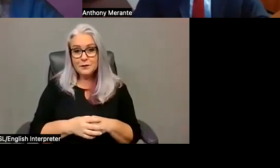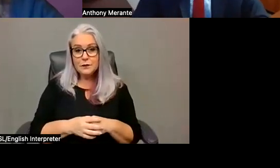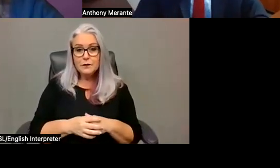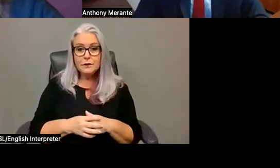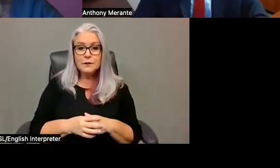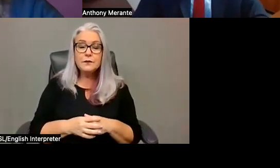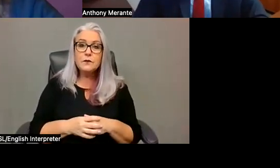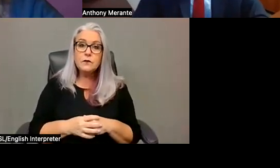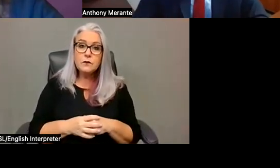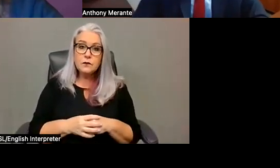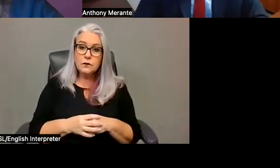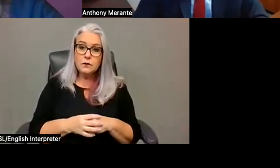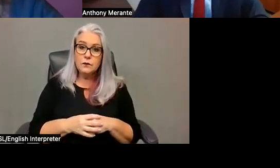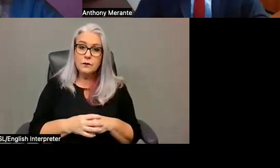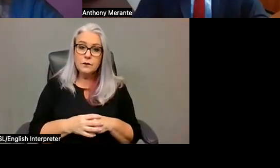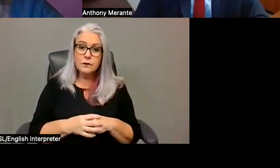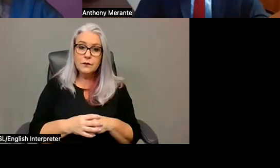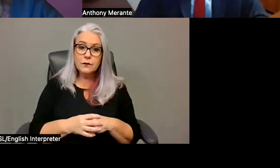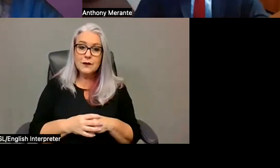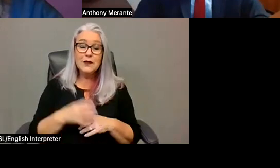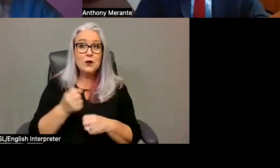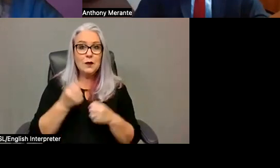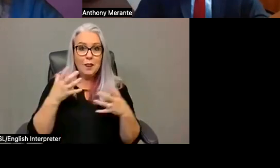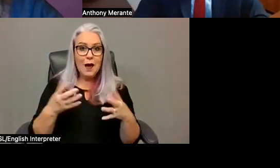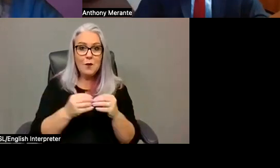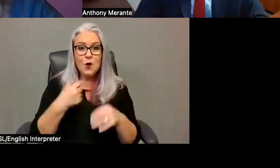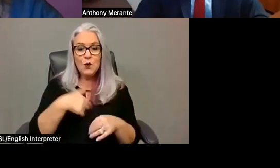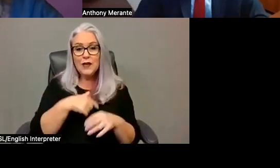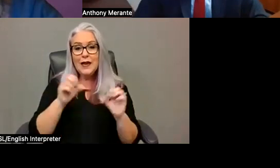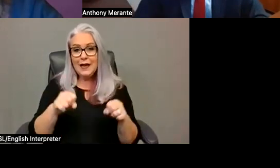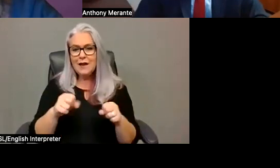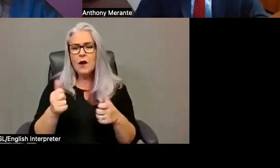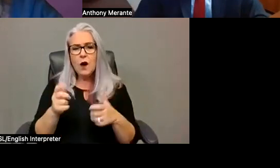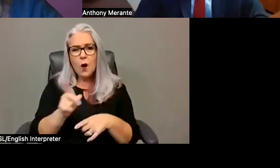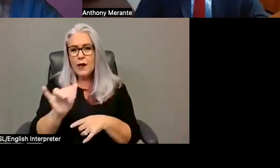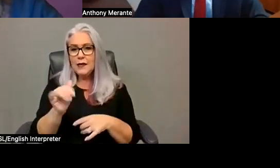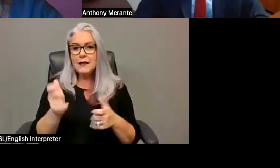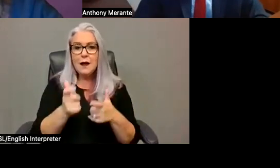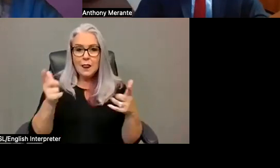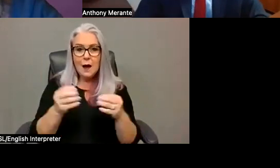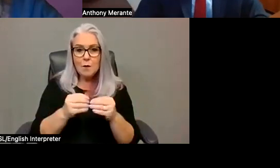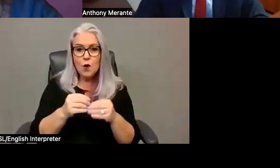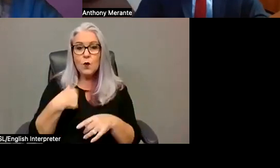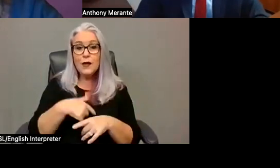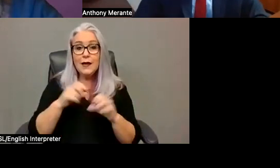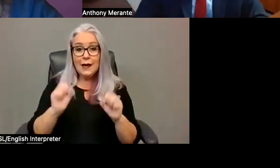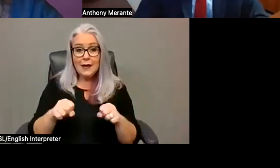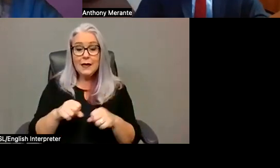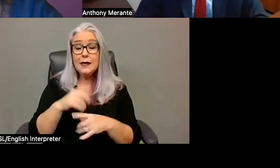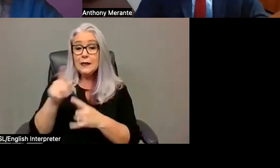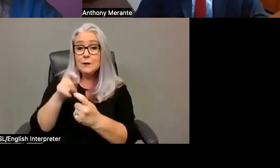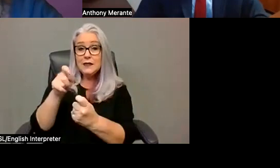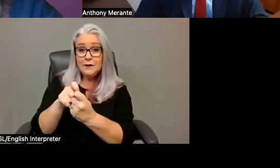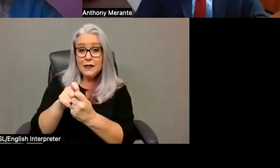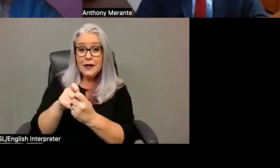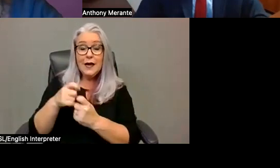Well, there's a lot more that we can do. There's always a lot more that we can do. As far as specifics, I'm